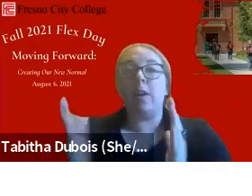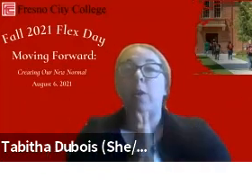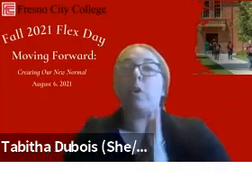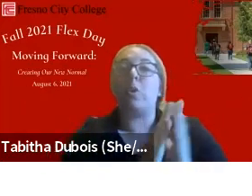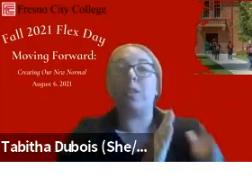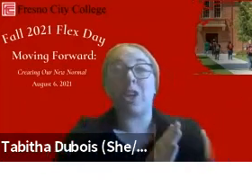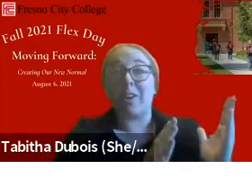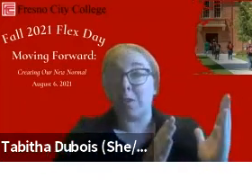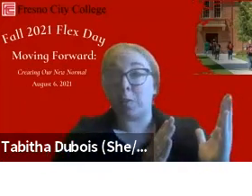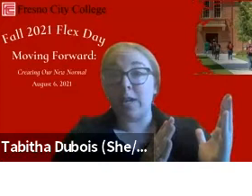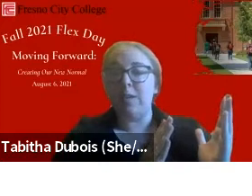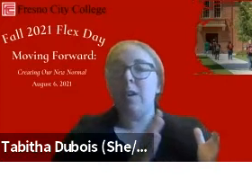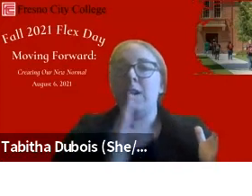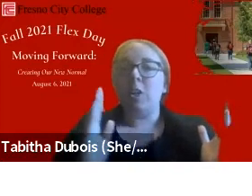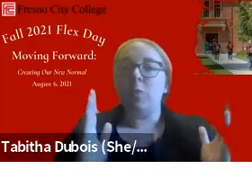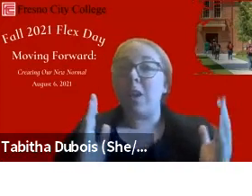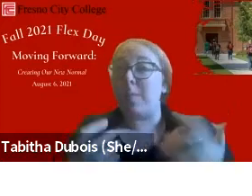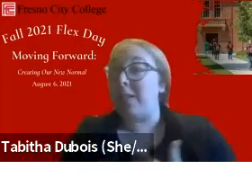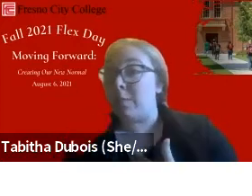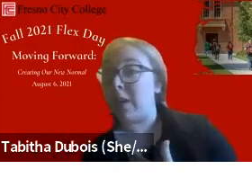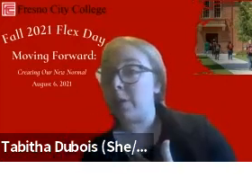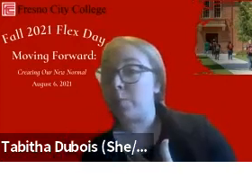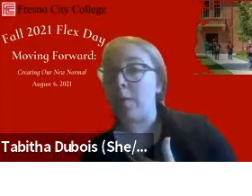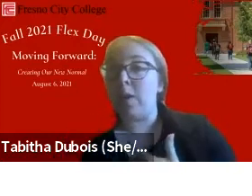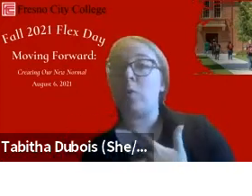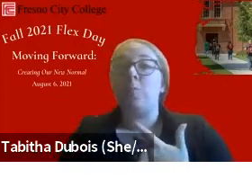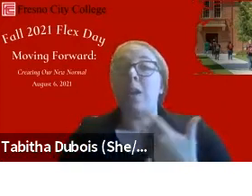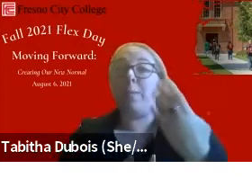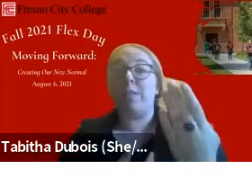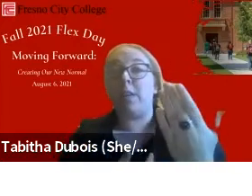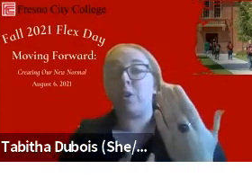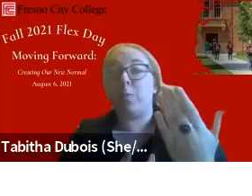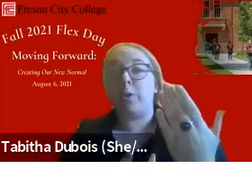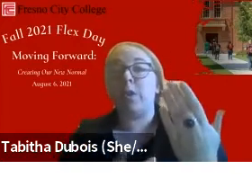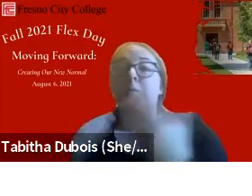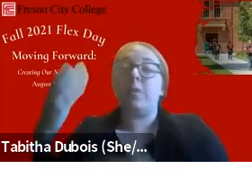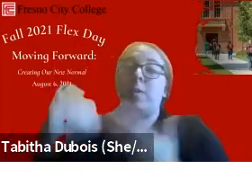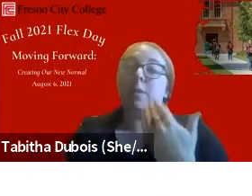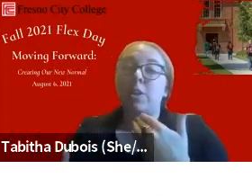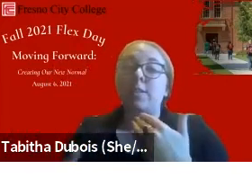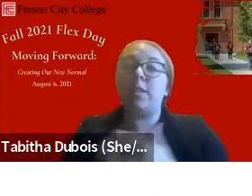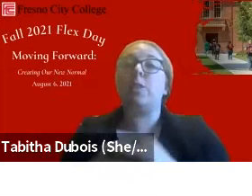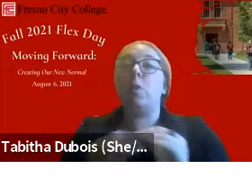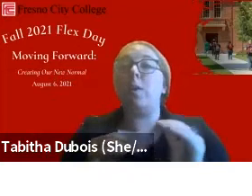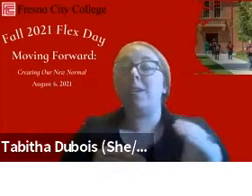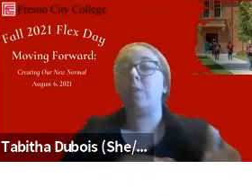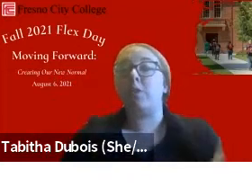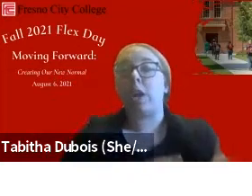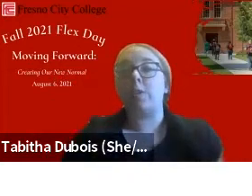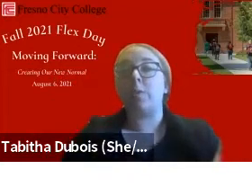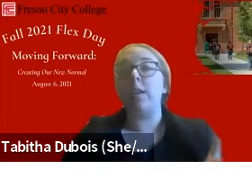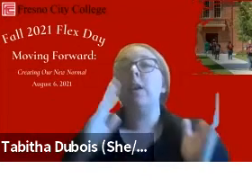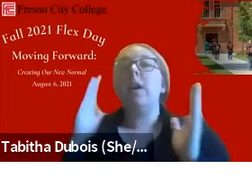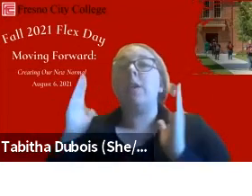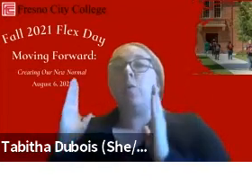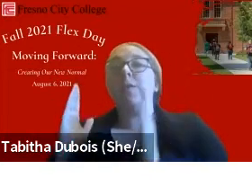you may see that we're currently sharing the screen, you may not be seeing me at this moment, or you may not be seeing the interpreter yourself because you may be adjusting that. So you want to make sure if you're